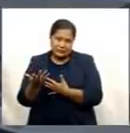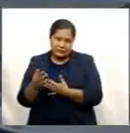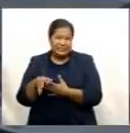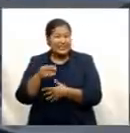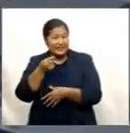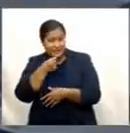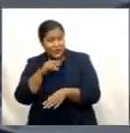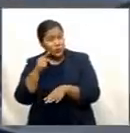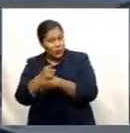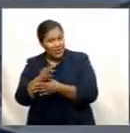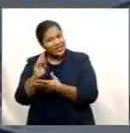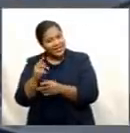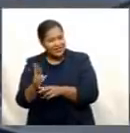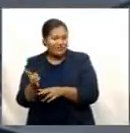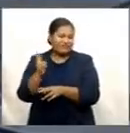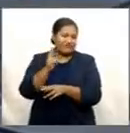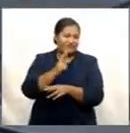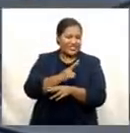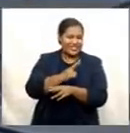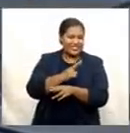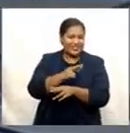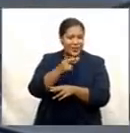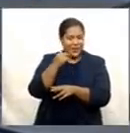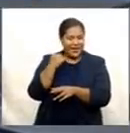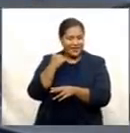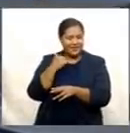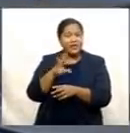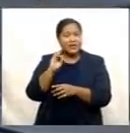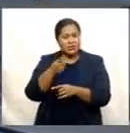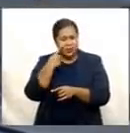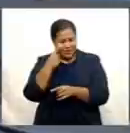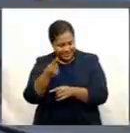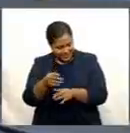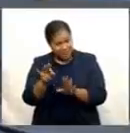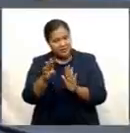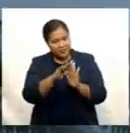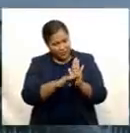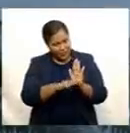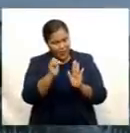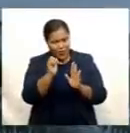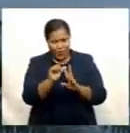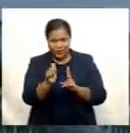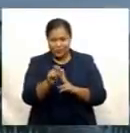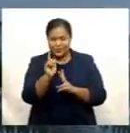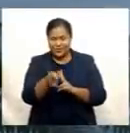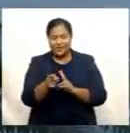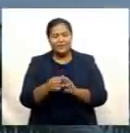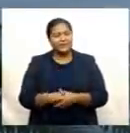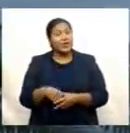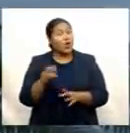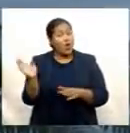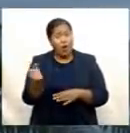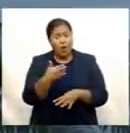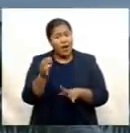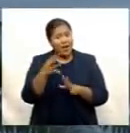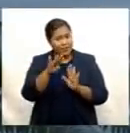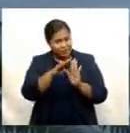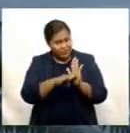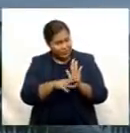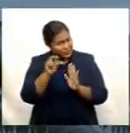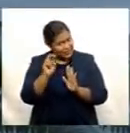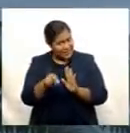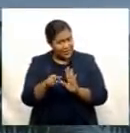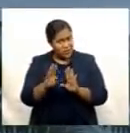weeks and then come back. So we are looking at protocols for that also. All protocols need to be activated before preparations